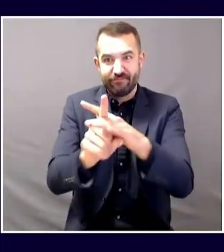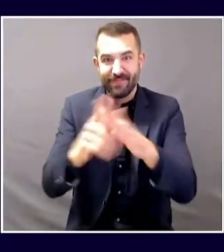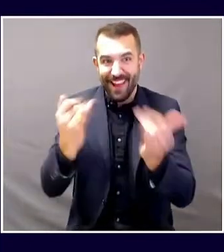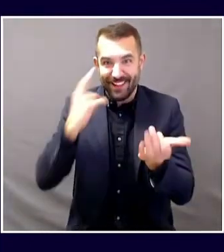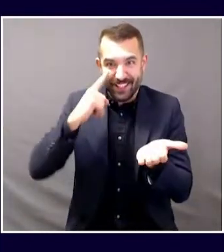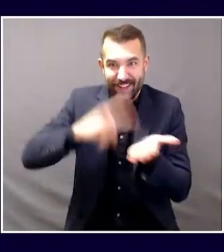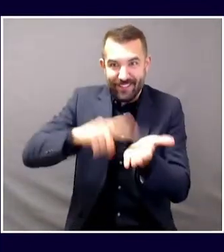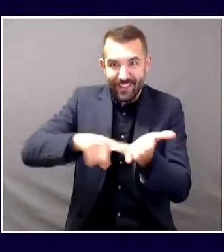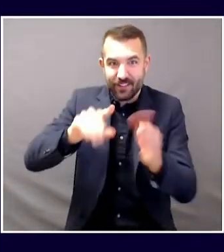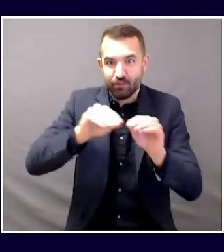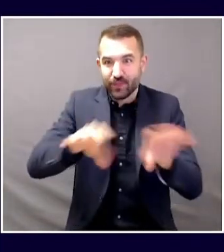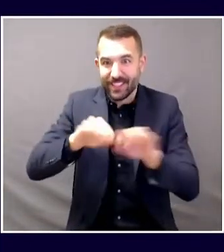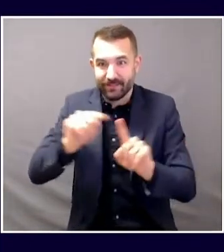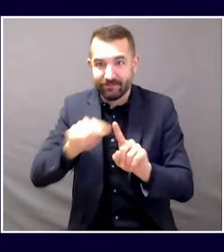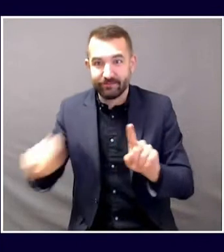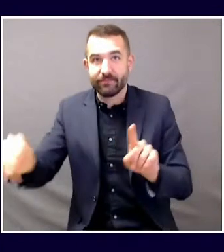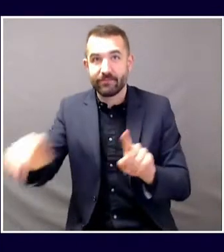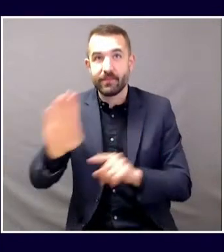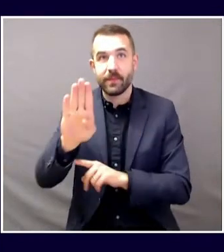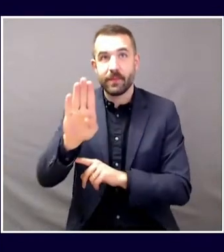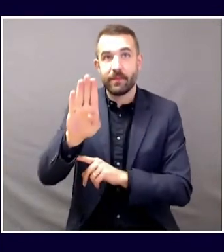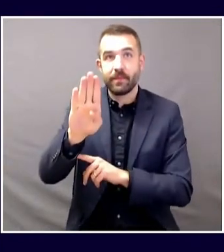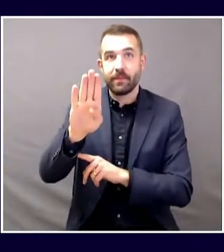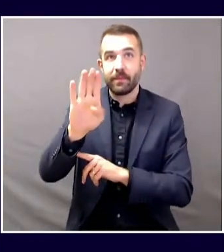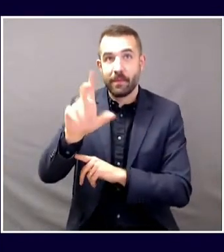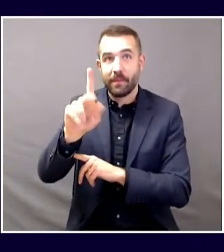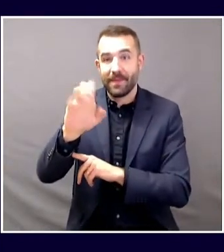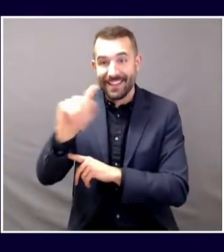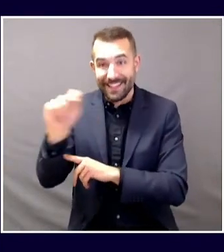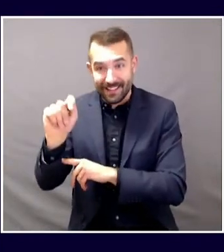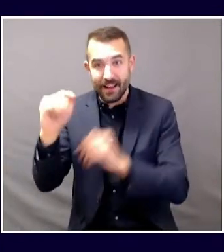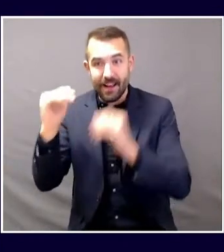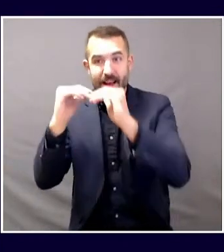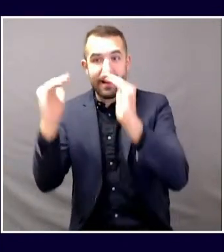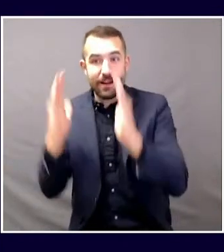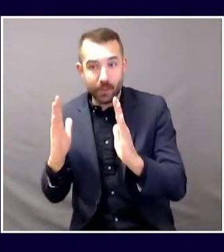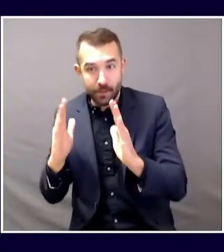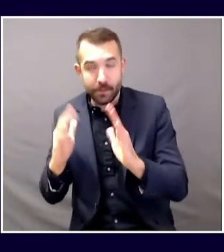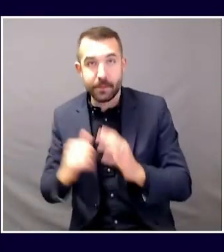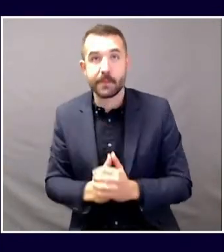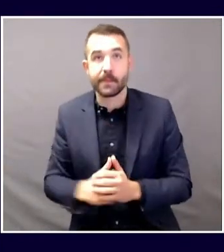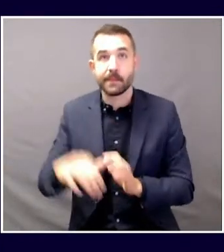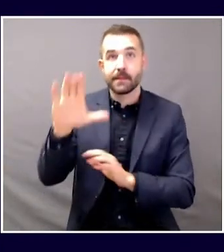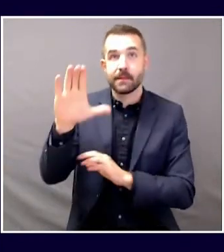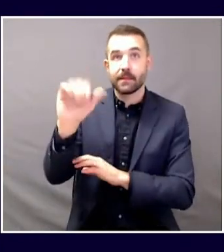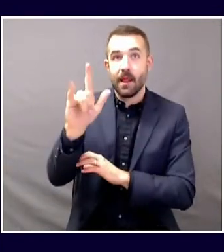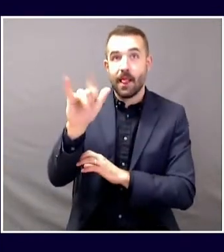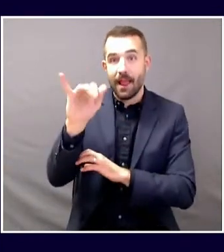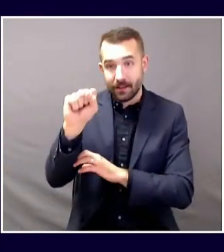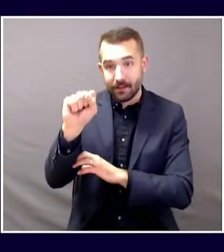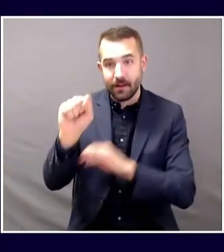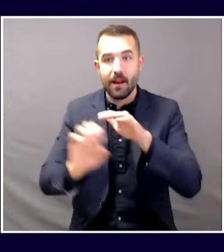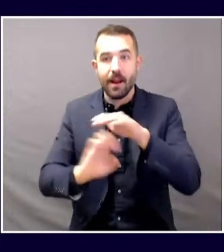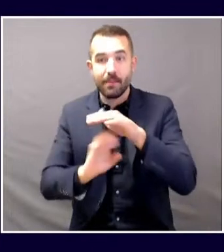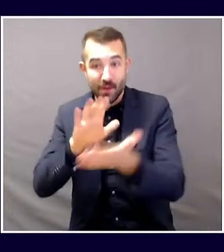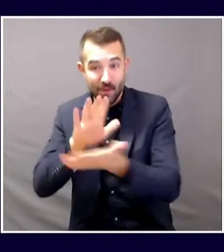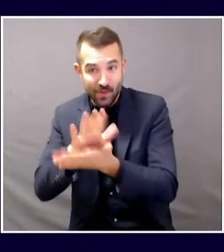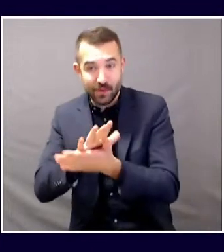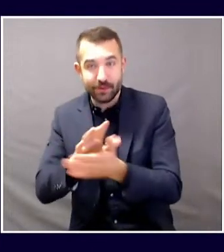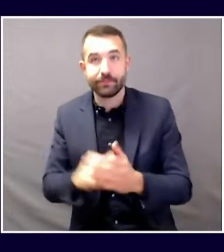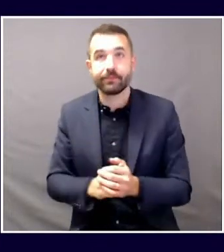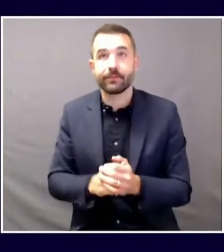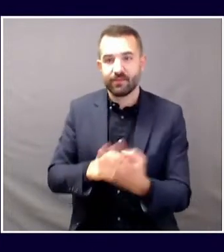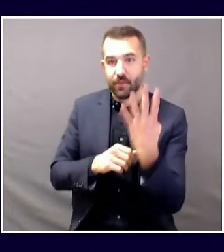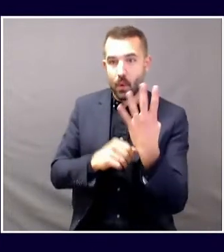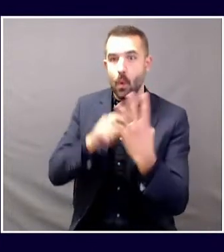at the Beckett House in Belgrade with 4 cases, Callis Elementary School with 4 cases, Carville Middle School